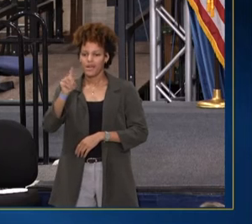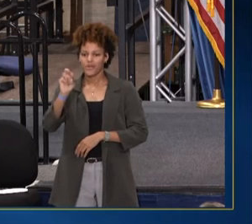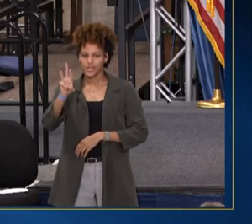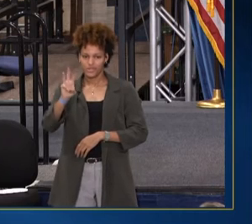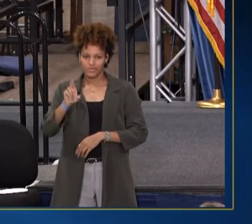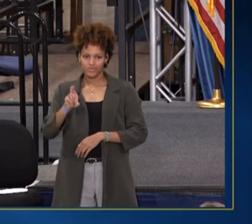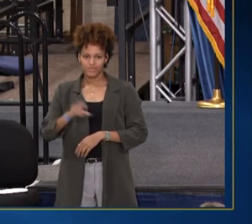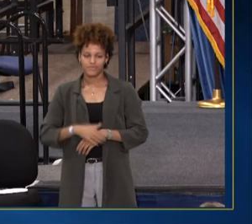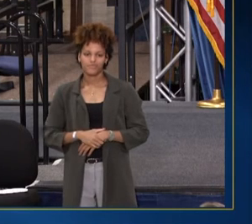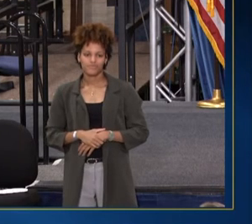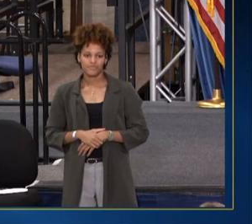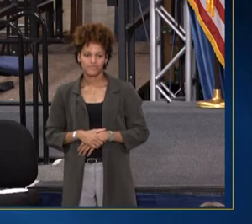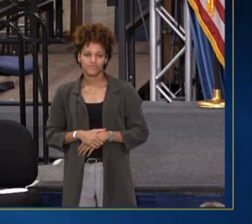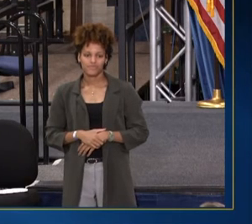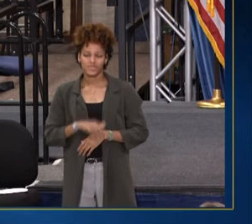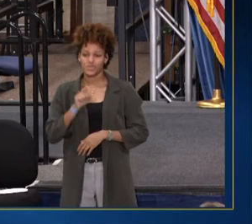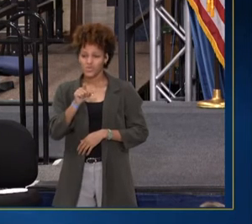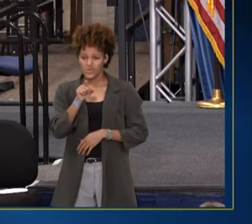You are